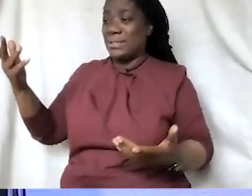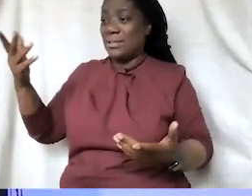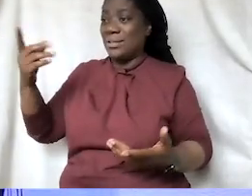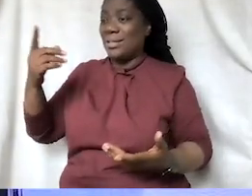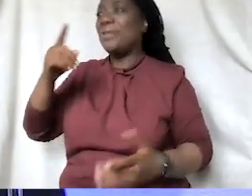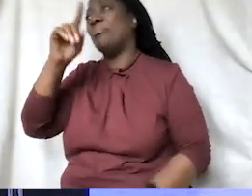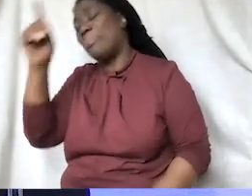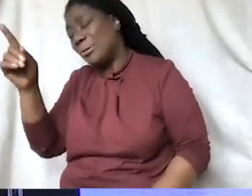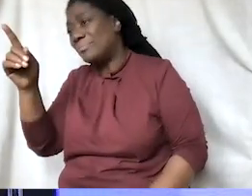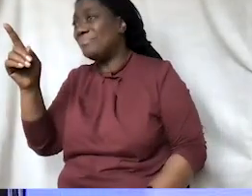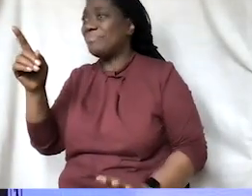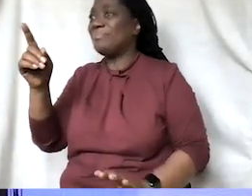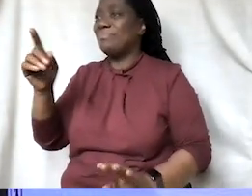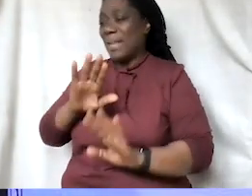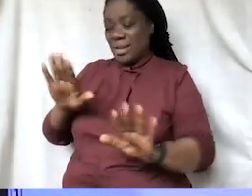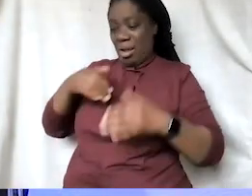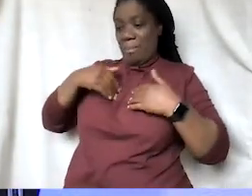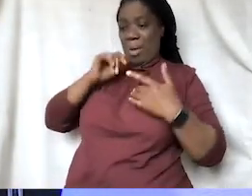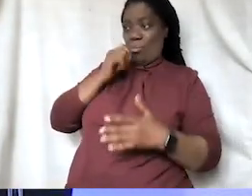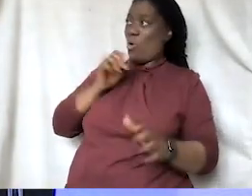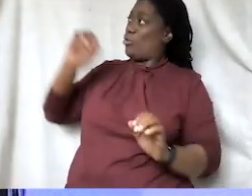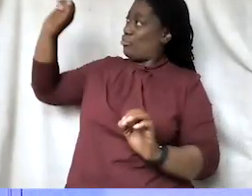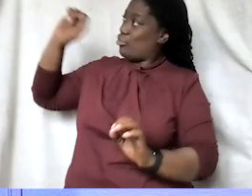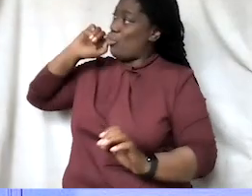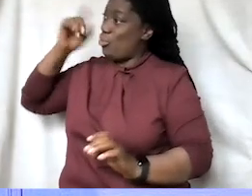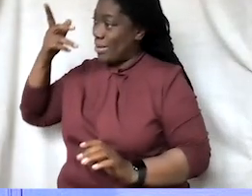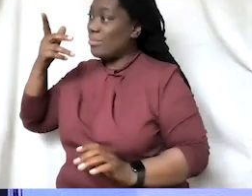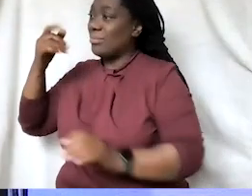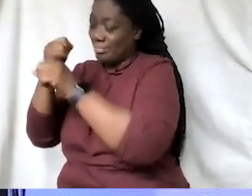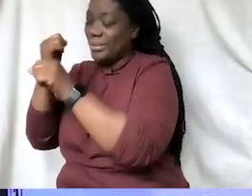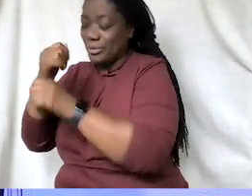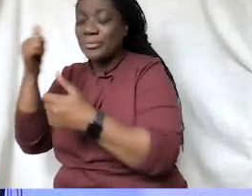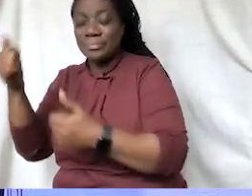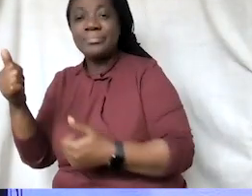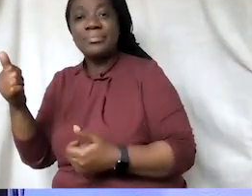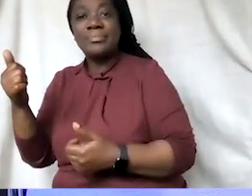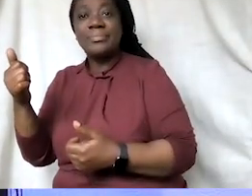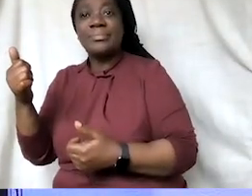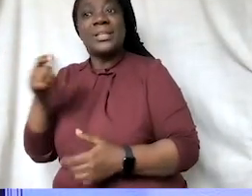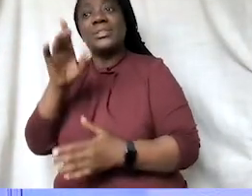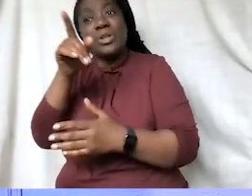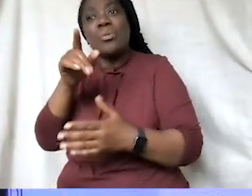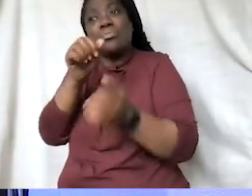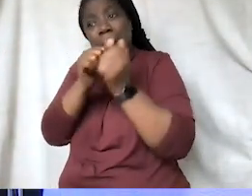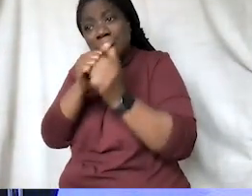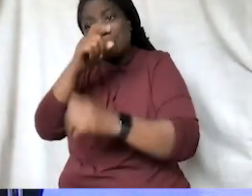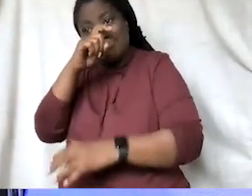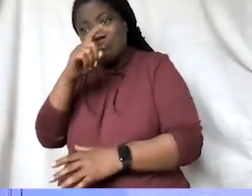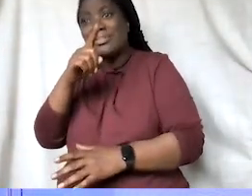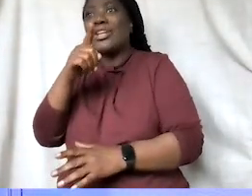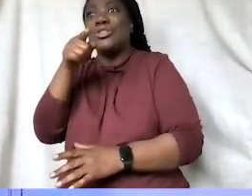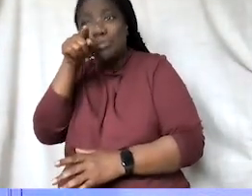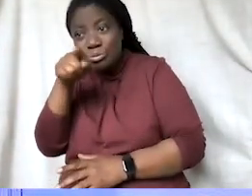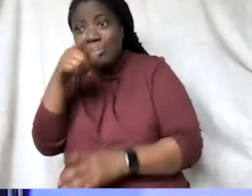Jesus prayed. Tonight, brothers and sisters, I want you to know that you too can pray.